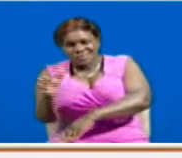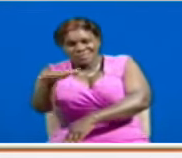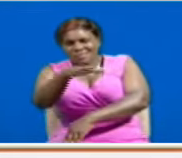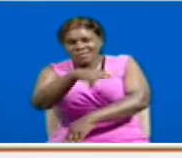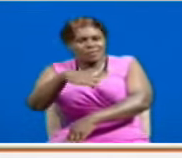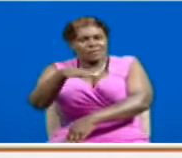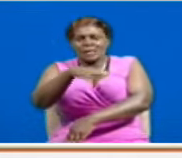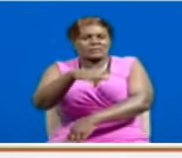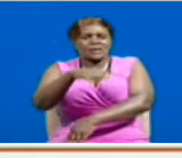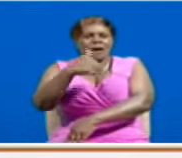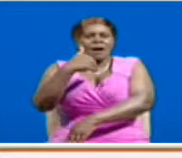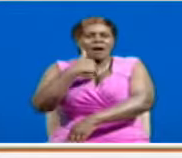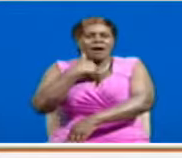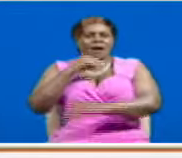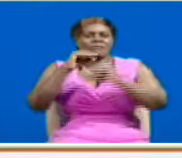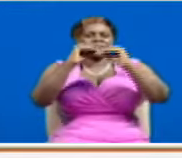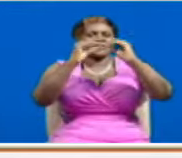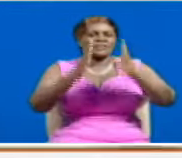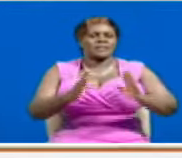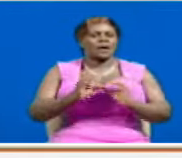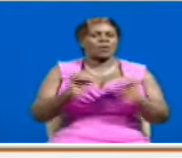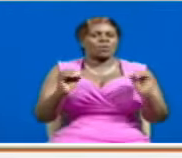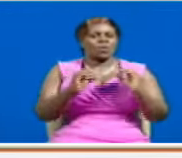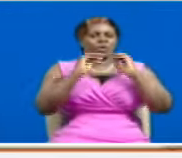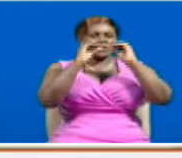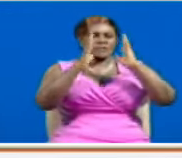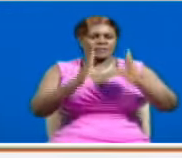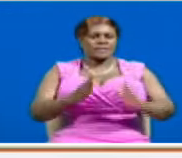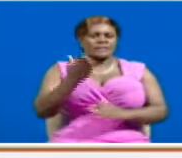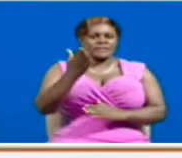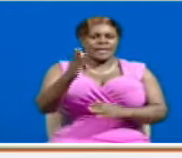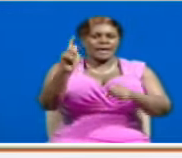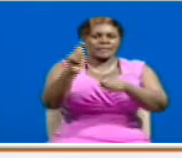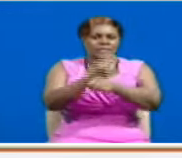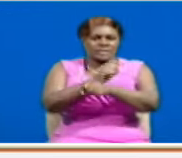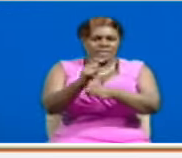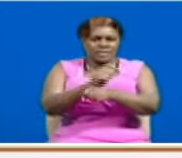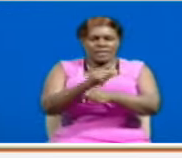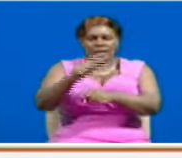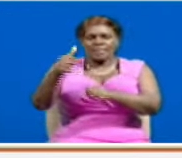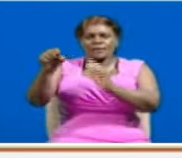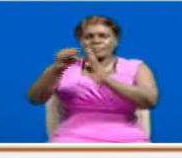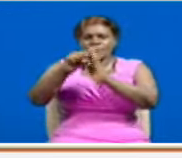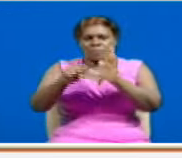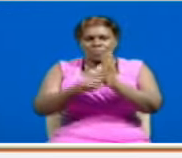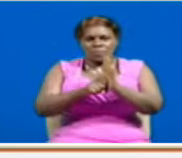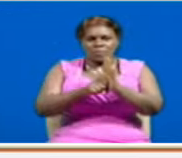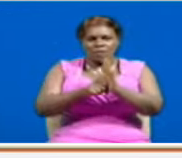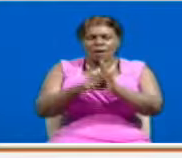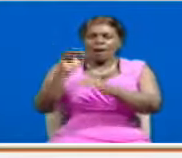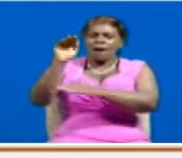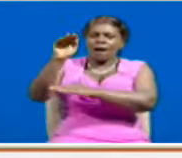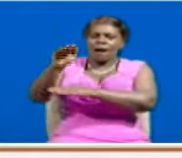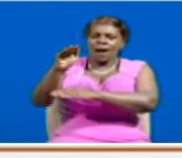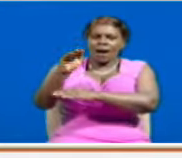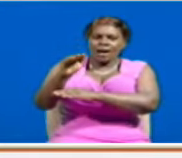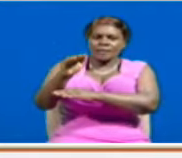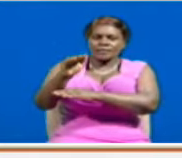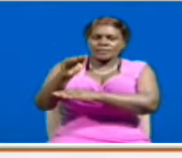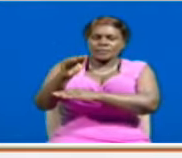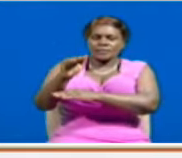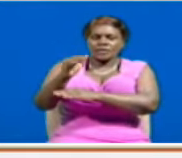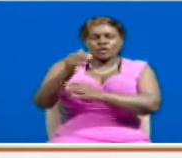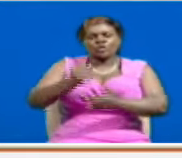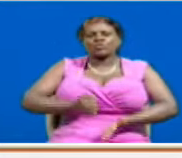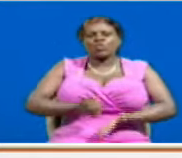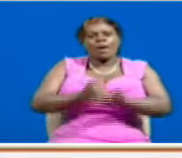areas that do not have teachers. And teachers who have been trained to teach other subjects have been called upon out of good faith